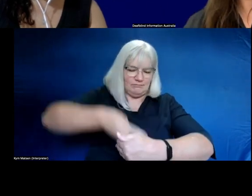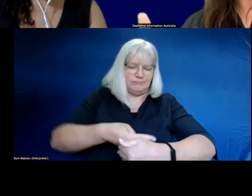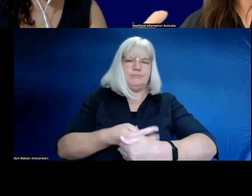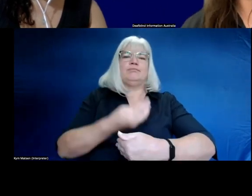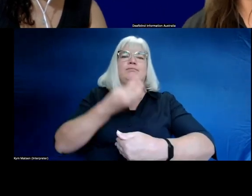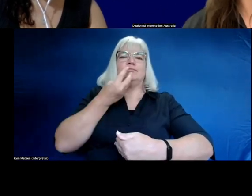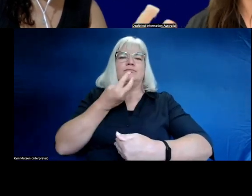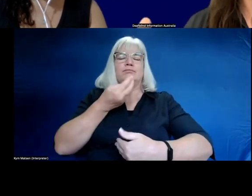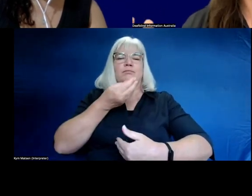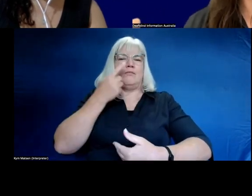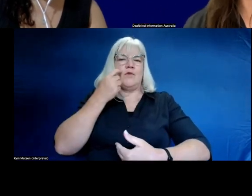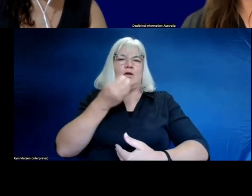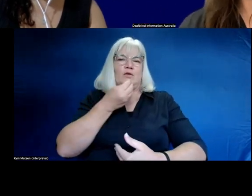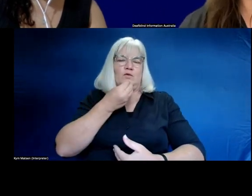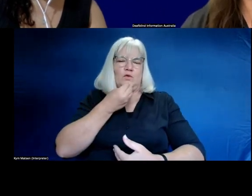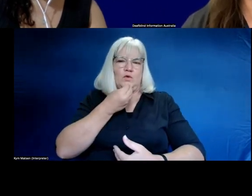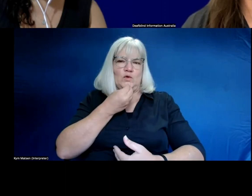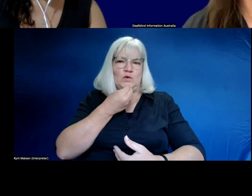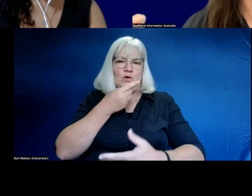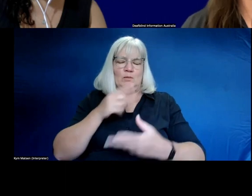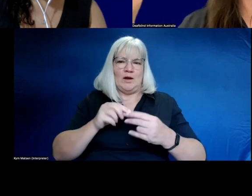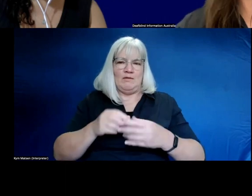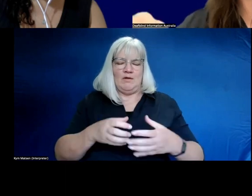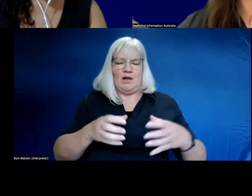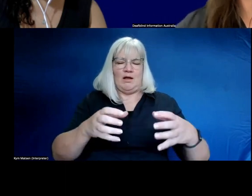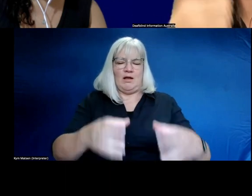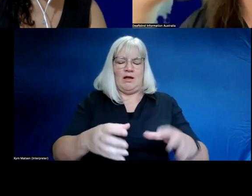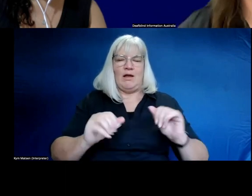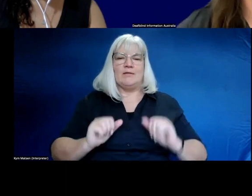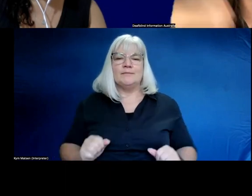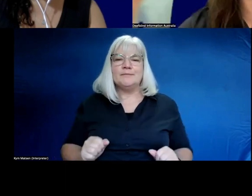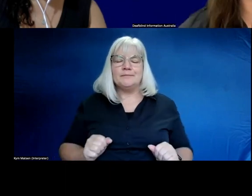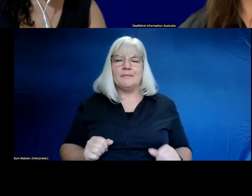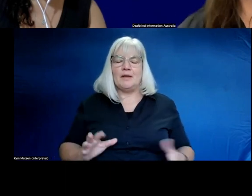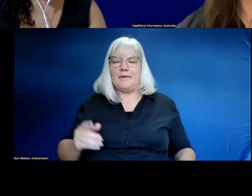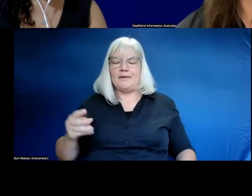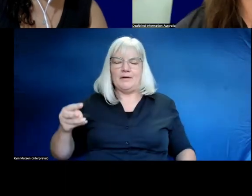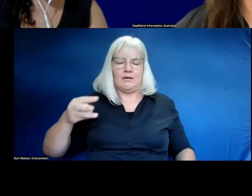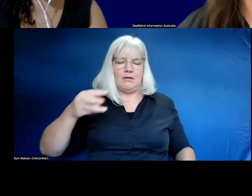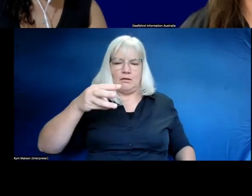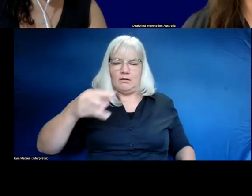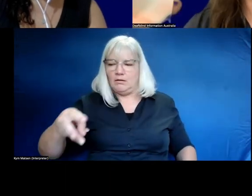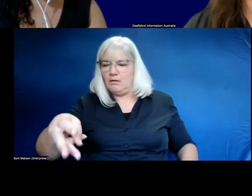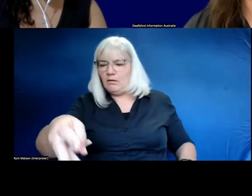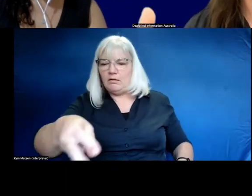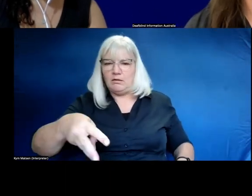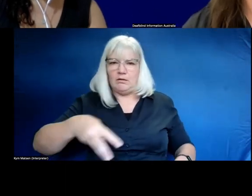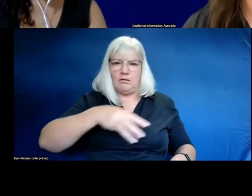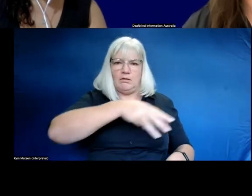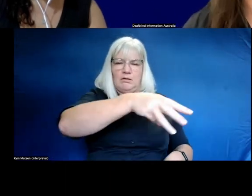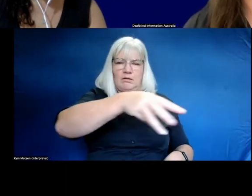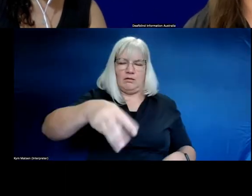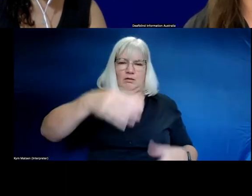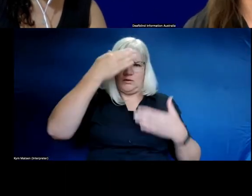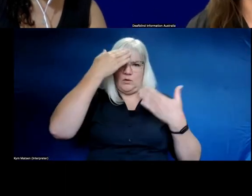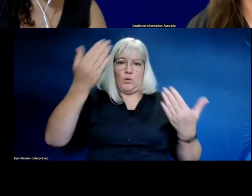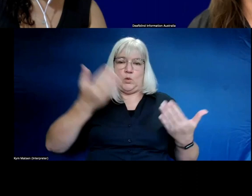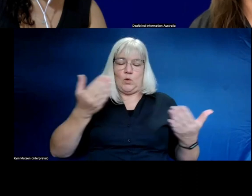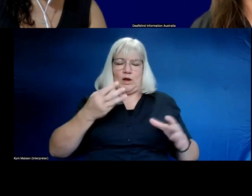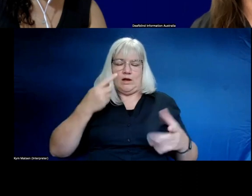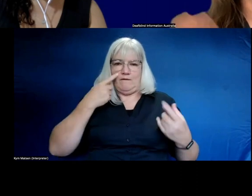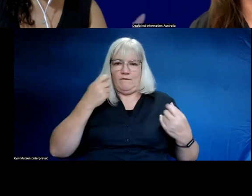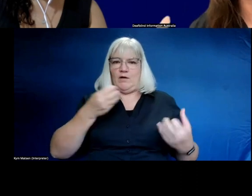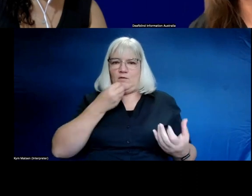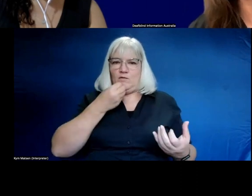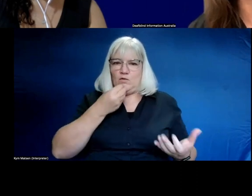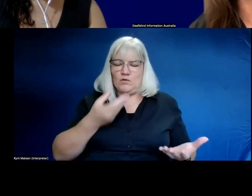food. Whereas if they don't hug the bowl and they're going, then they're almost reaching into the void to find their